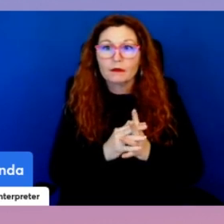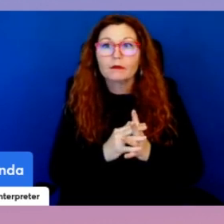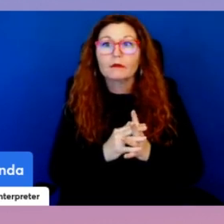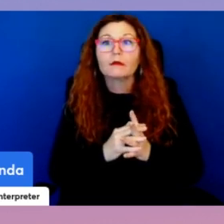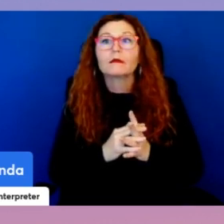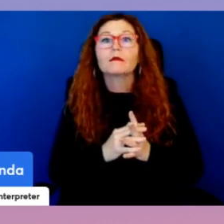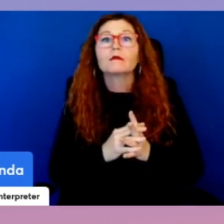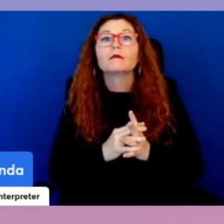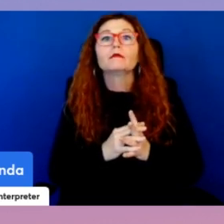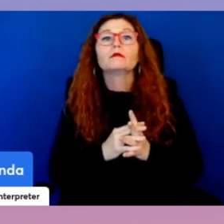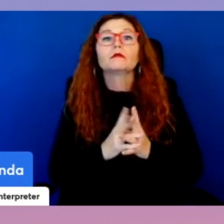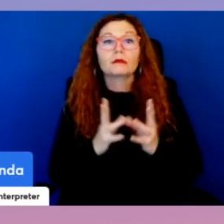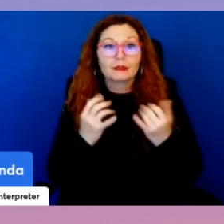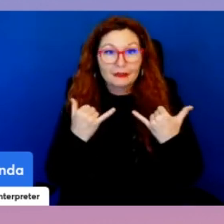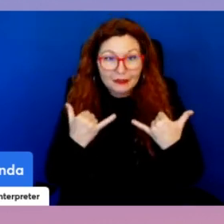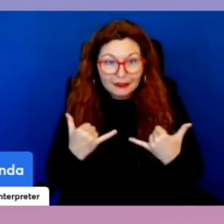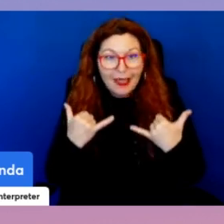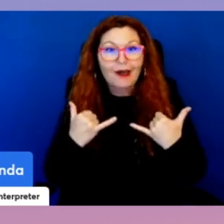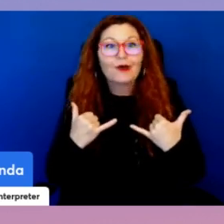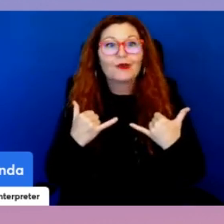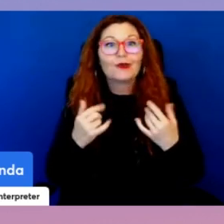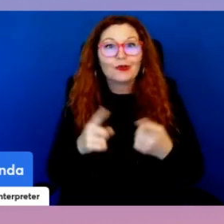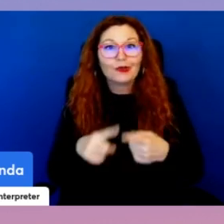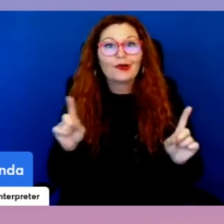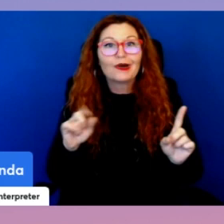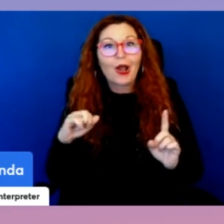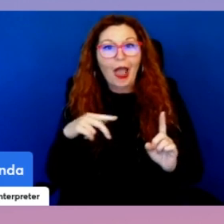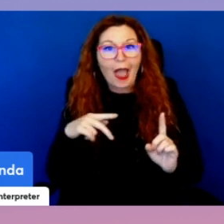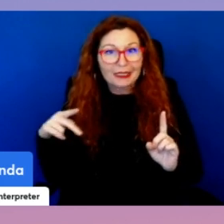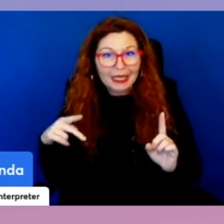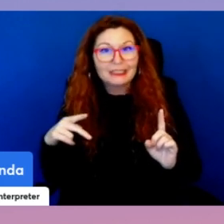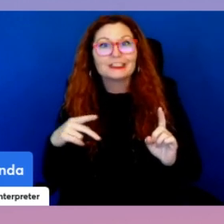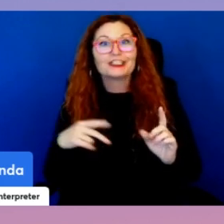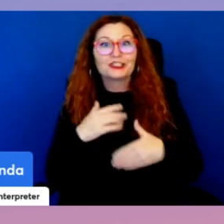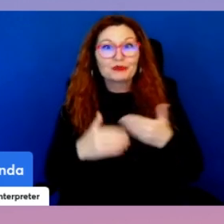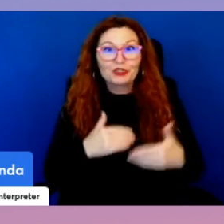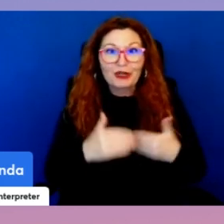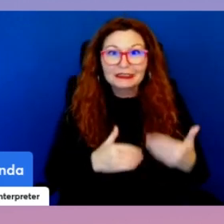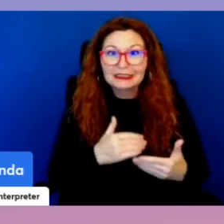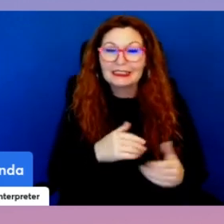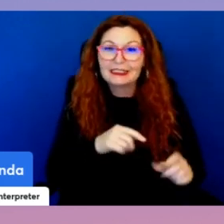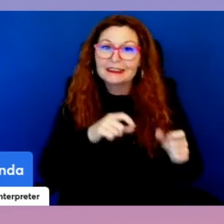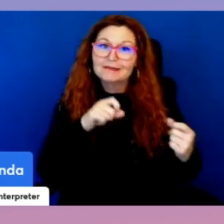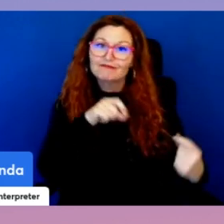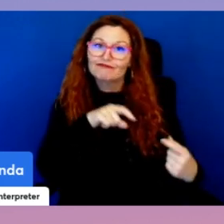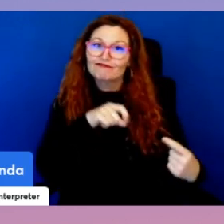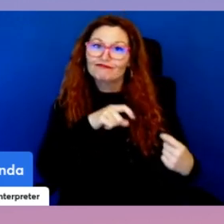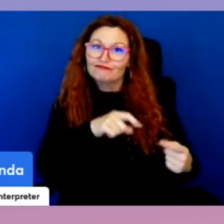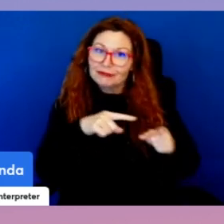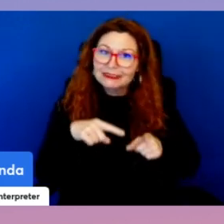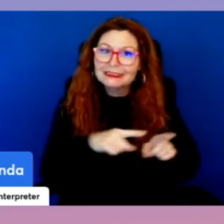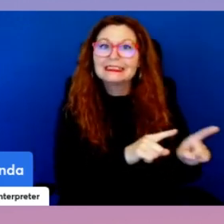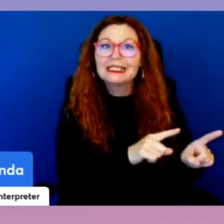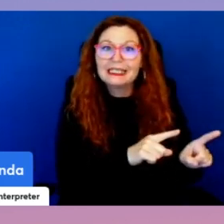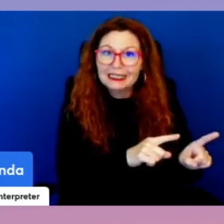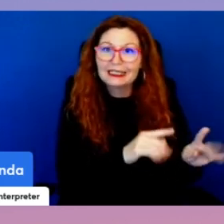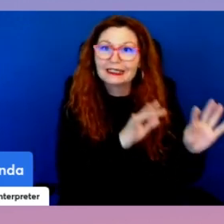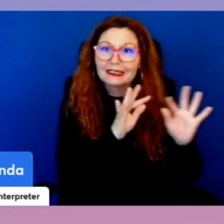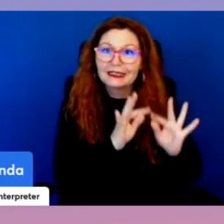And now our application is progressing. It's syncing. As you can see here, we have